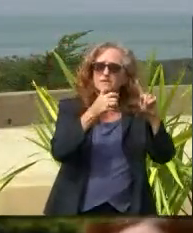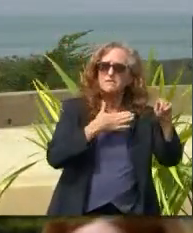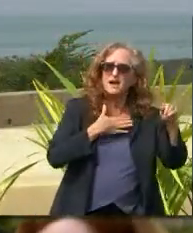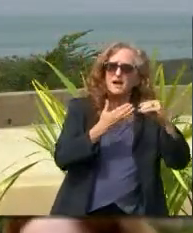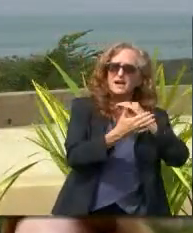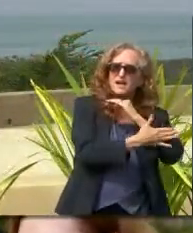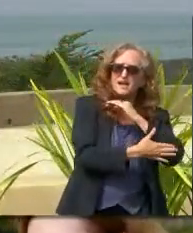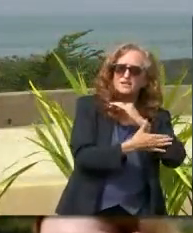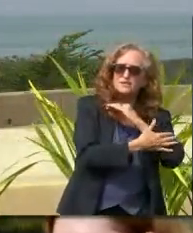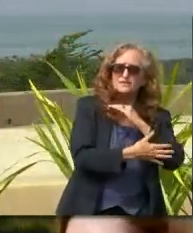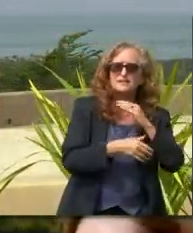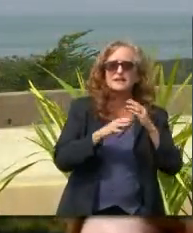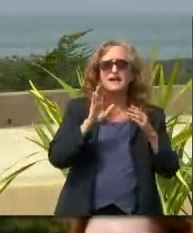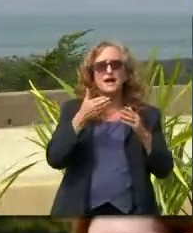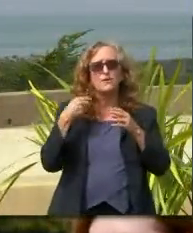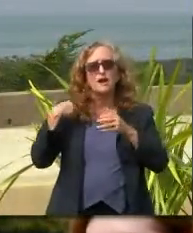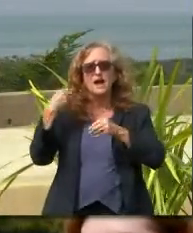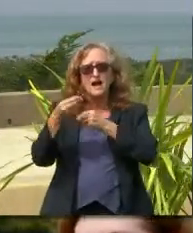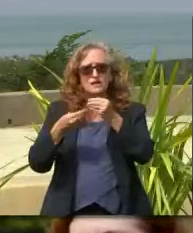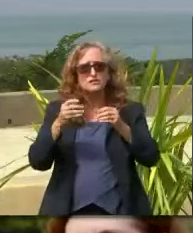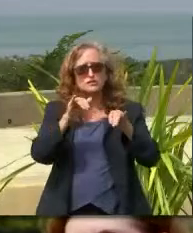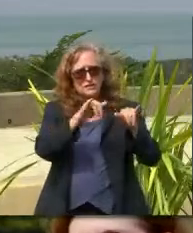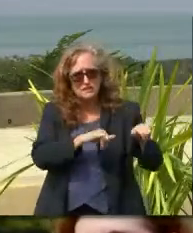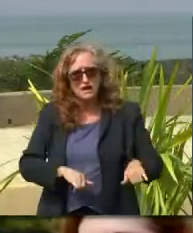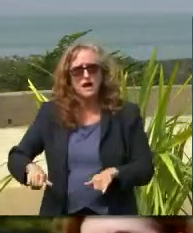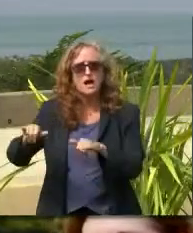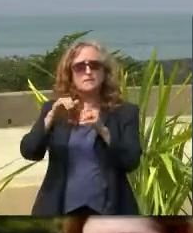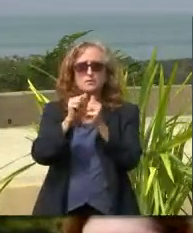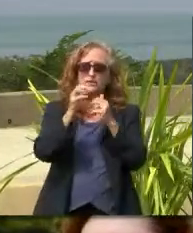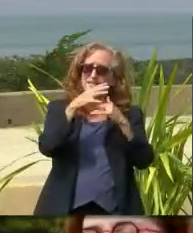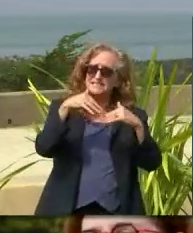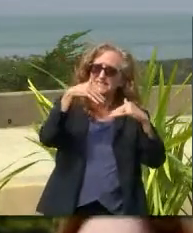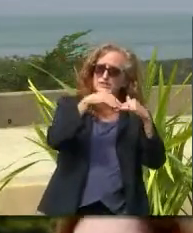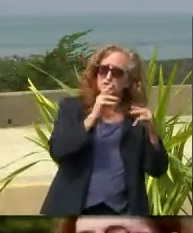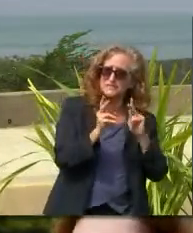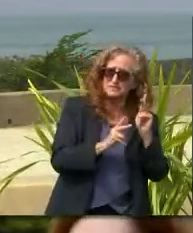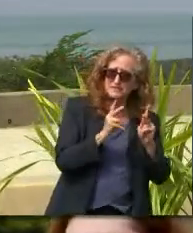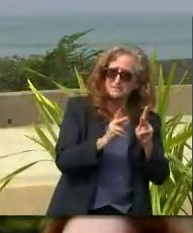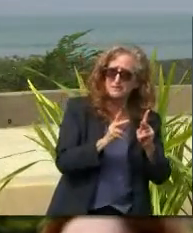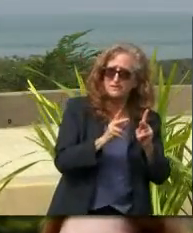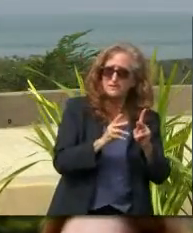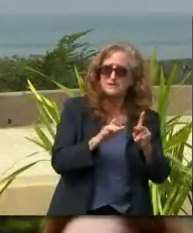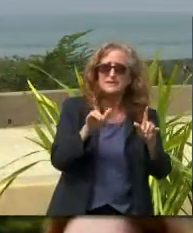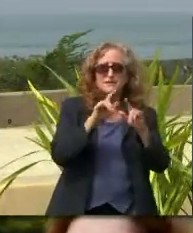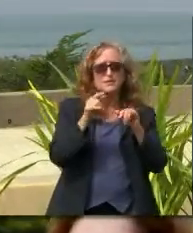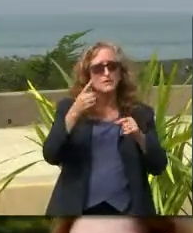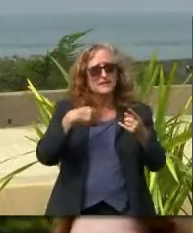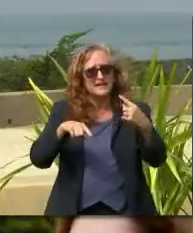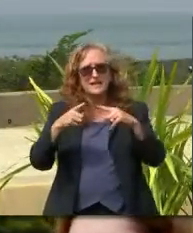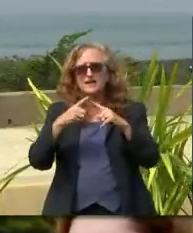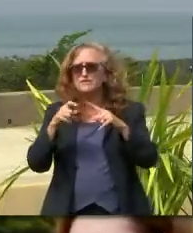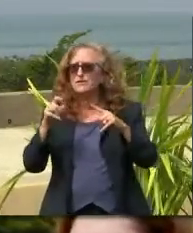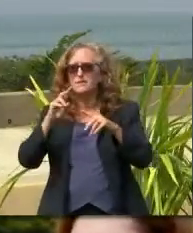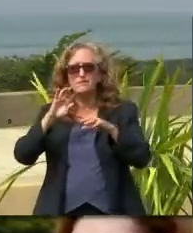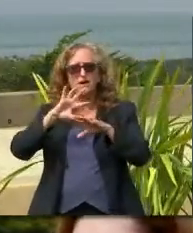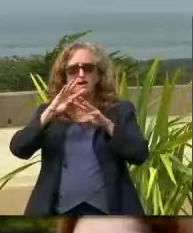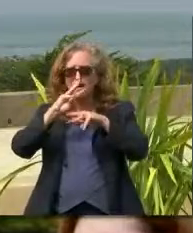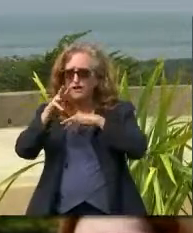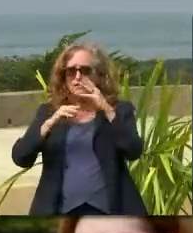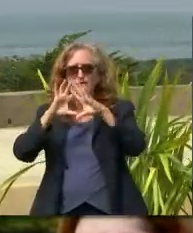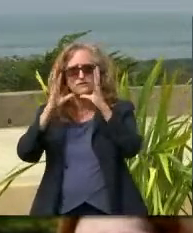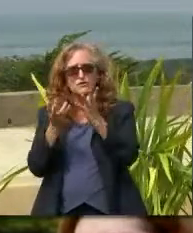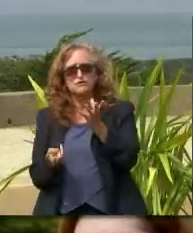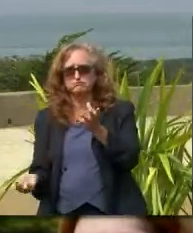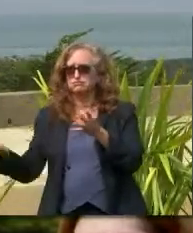have common heritage on unceded indigenous territories, but we all came from every part of the globe. I'm the son of